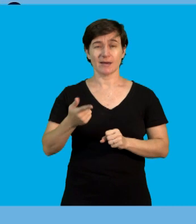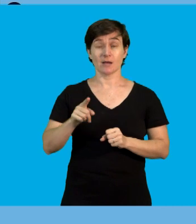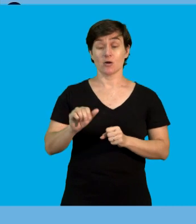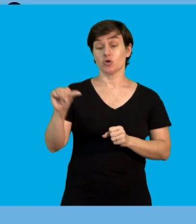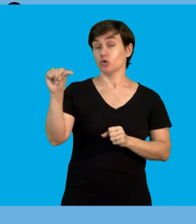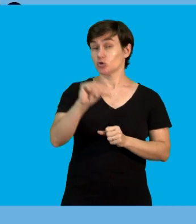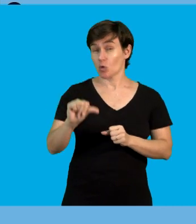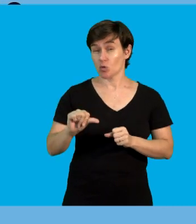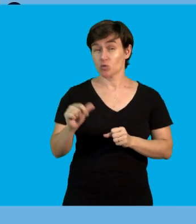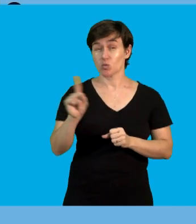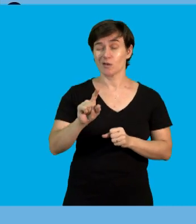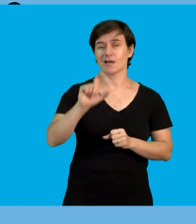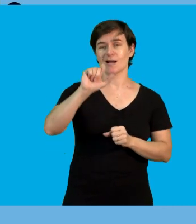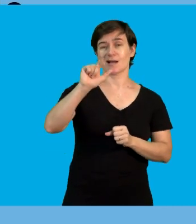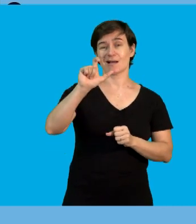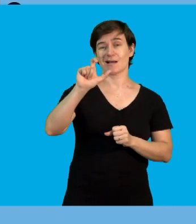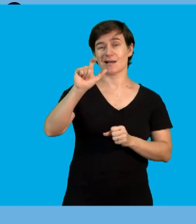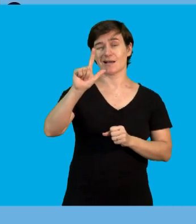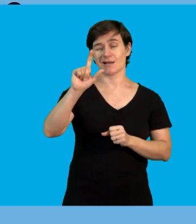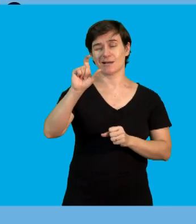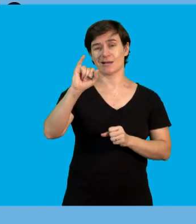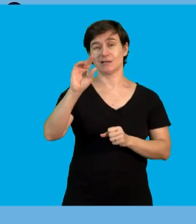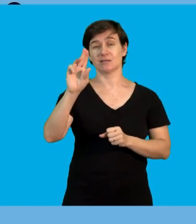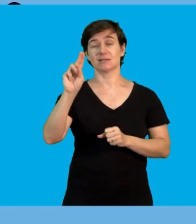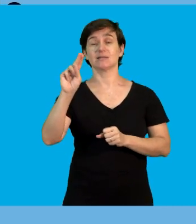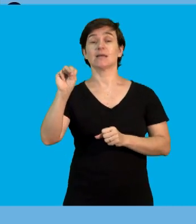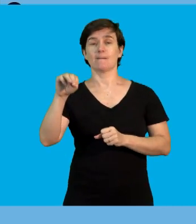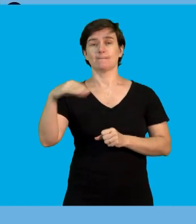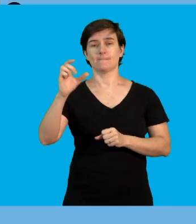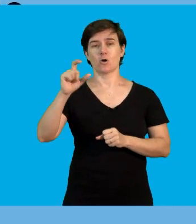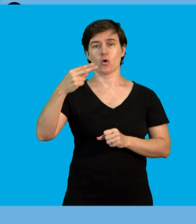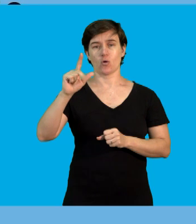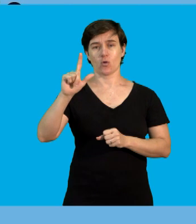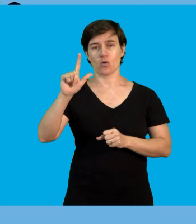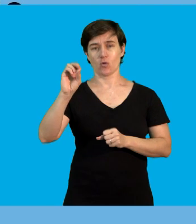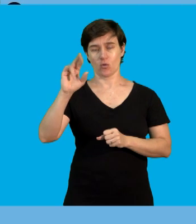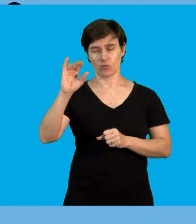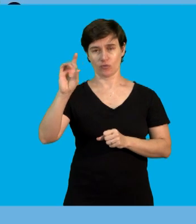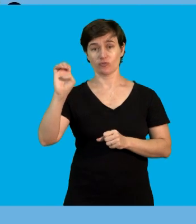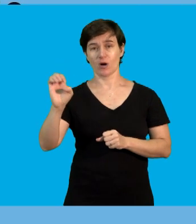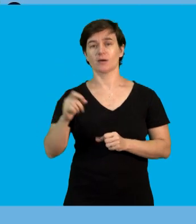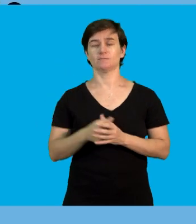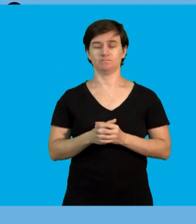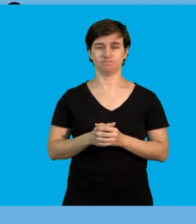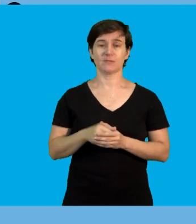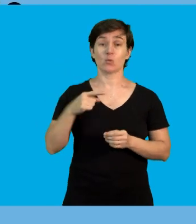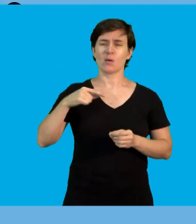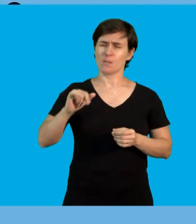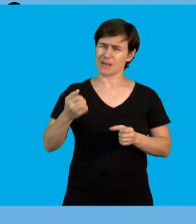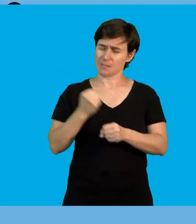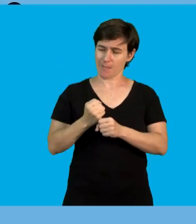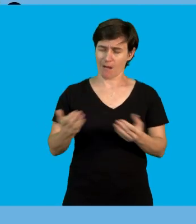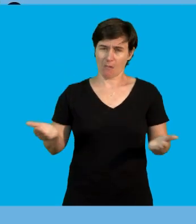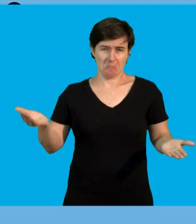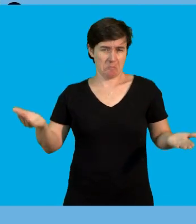the product is going to be our salt, which is calcium chloride, plus H2O. Then we need to balance